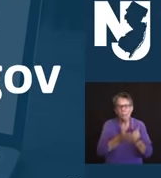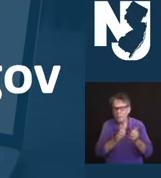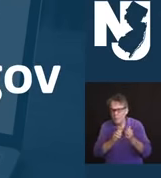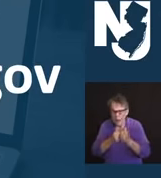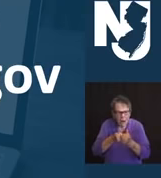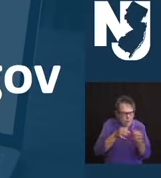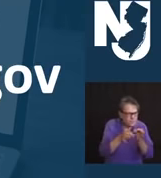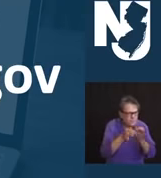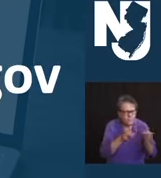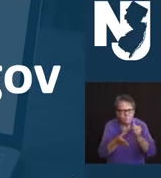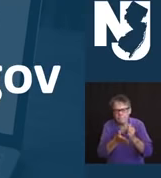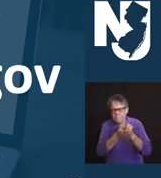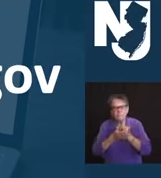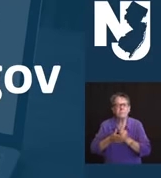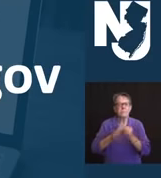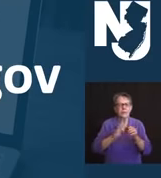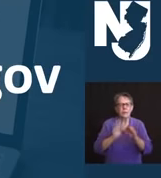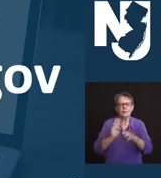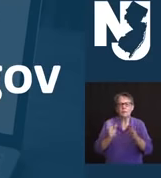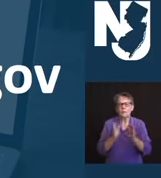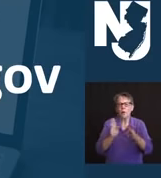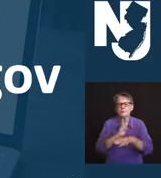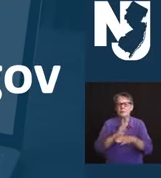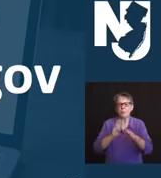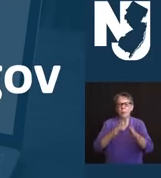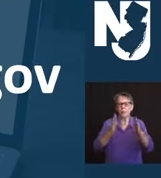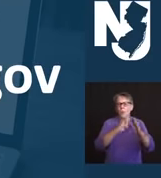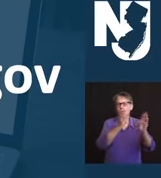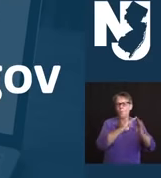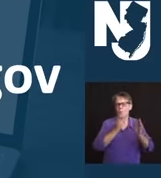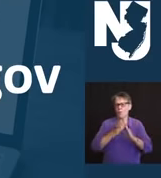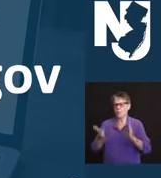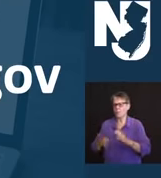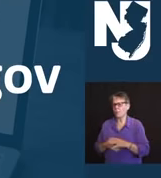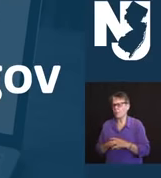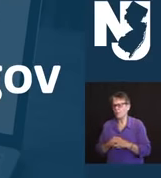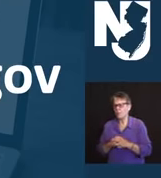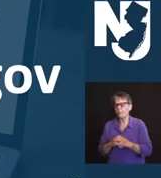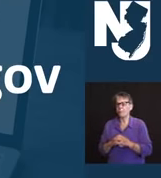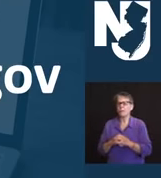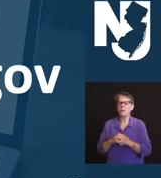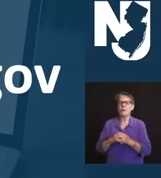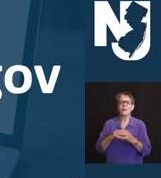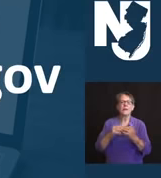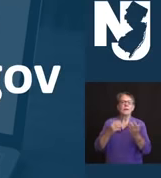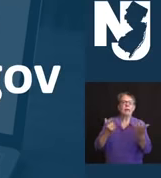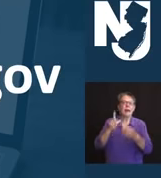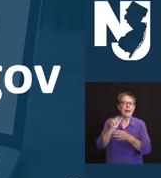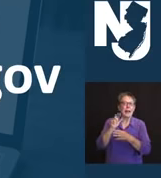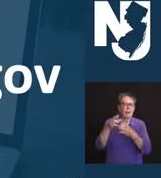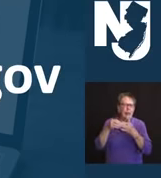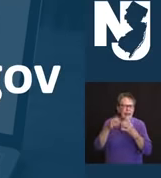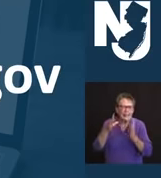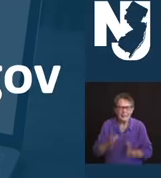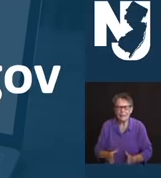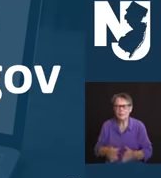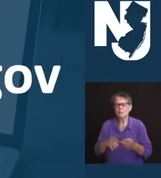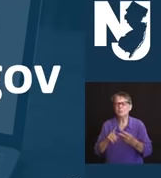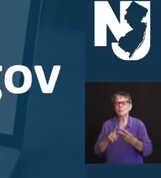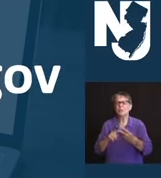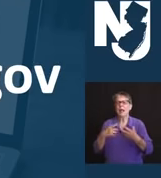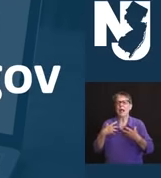municipal and business leaders, labor leaders, the Casino Reinvestment Development Authority, and the healthcare community, among others, within Atlantic